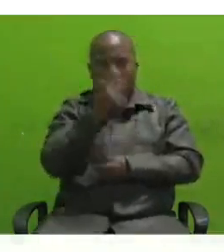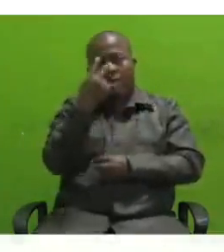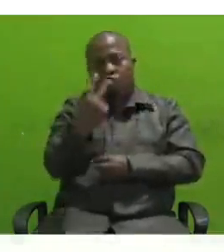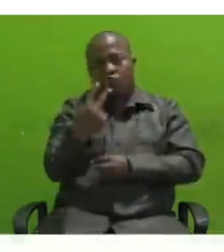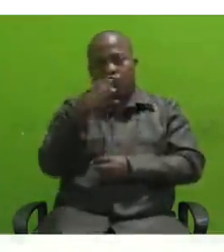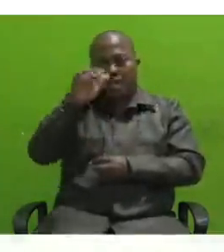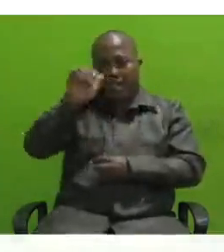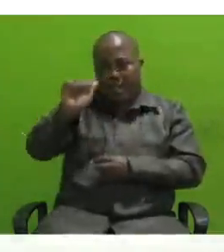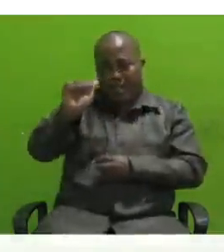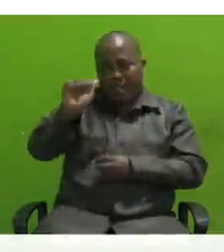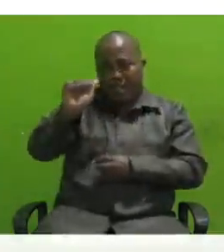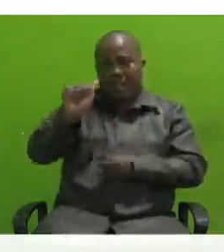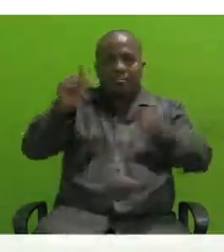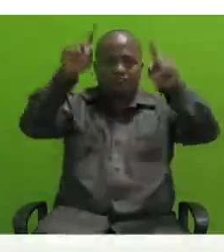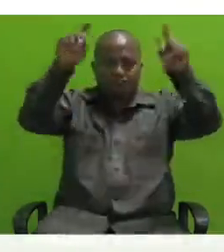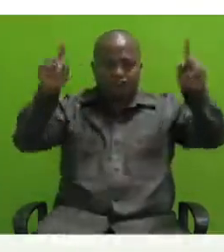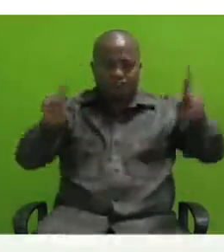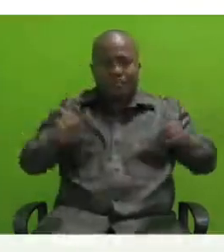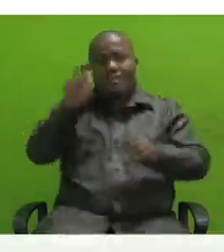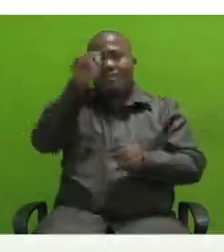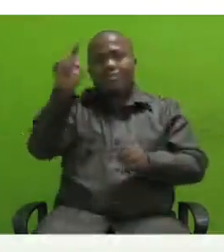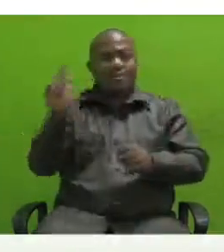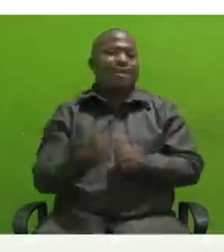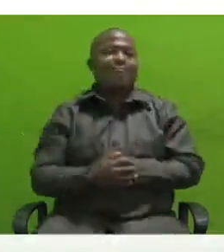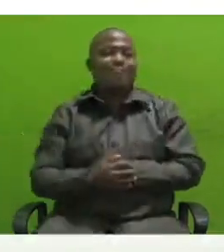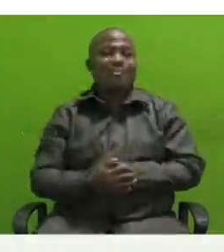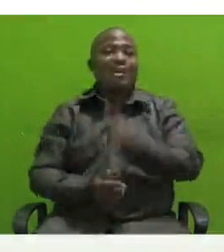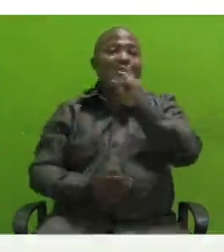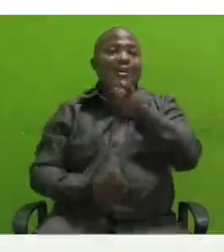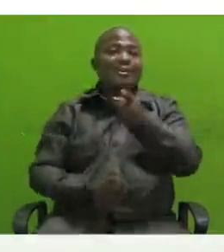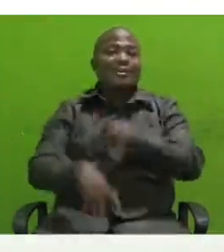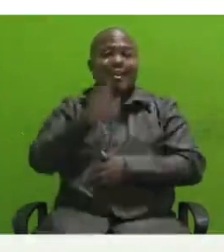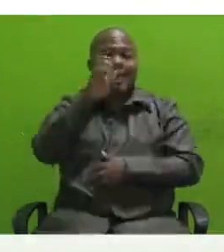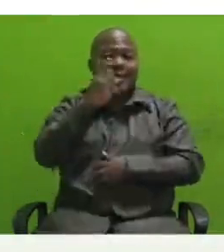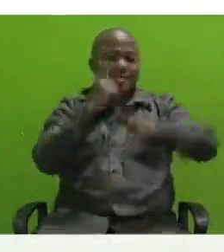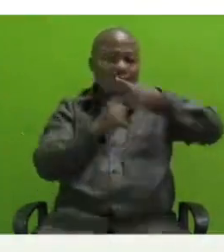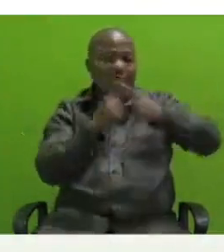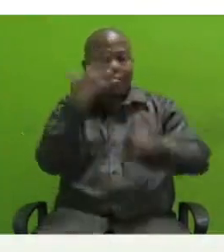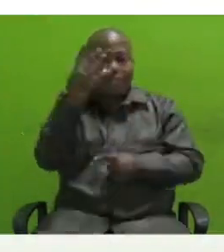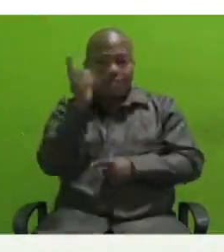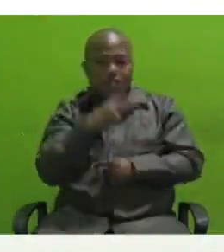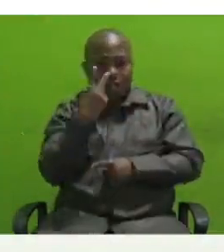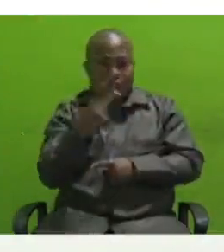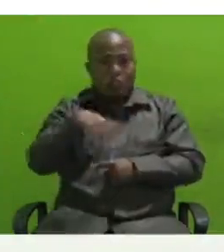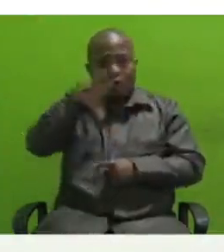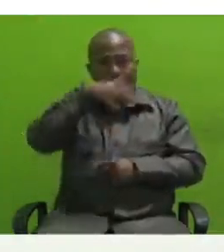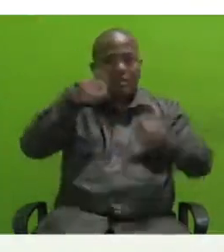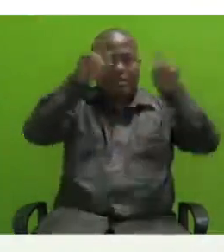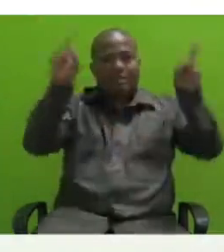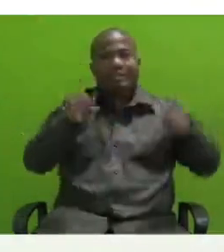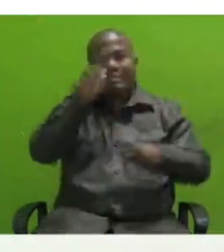over 2a square. So, and that is x plus 5 over 2 the whole